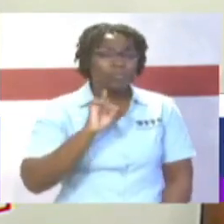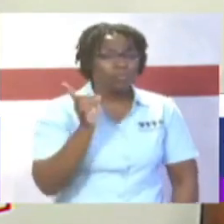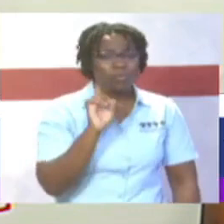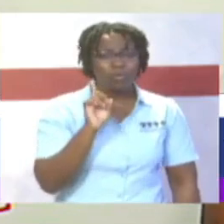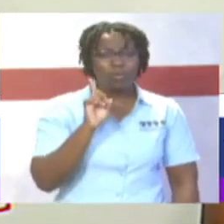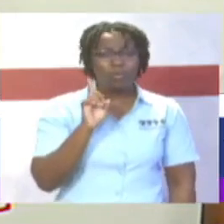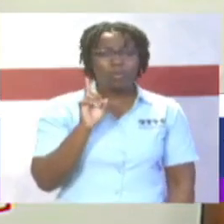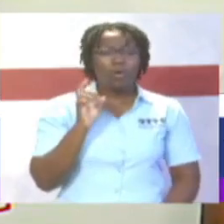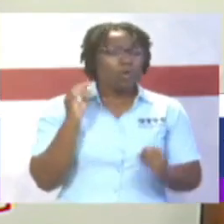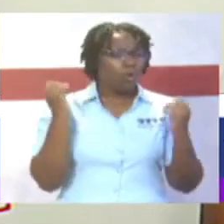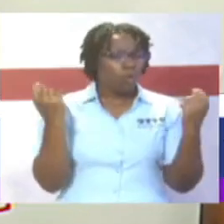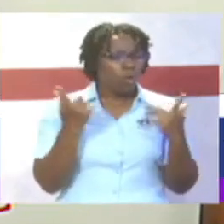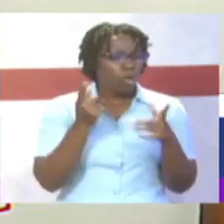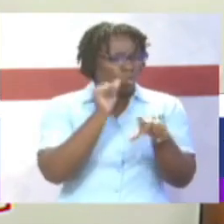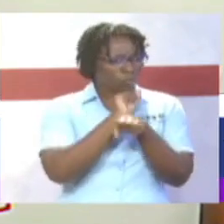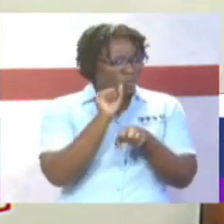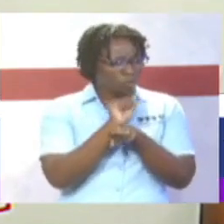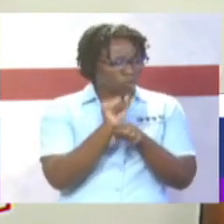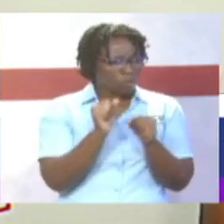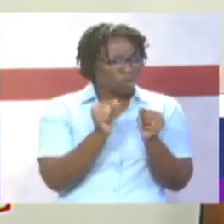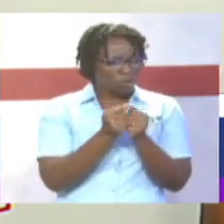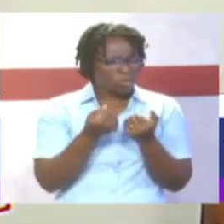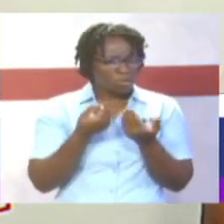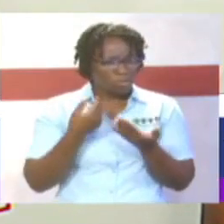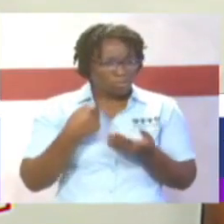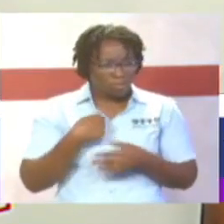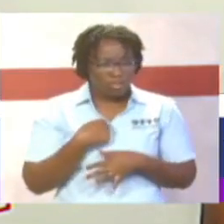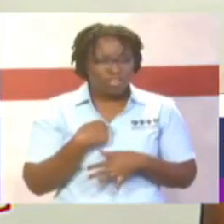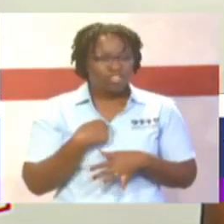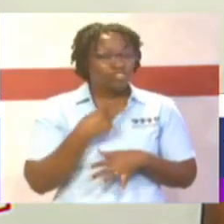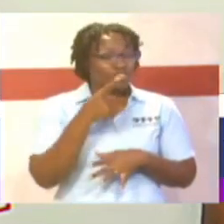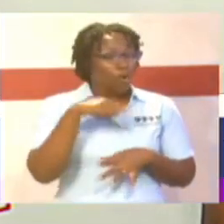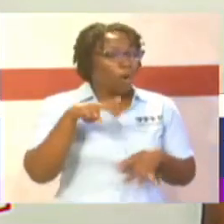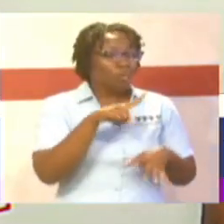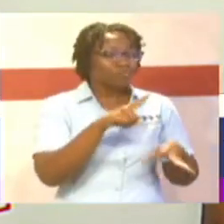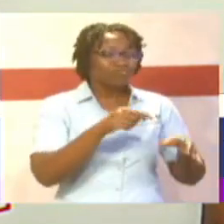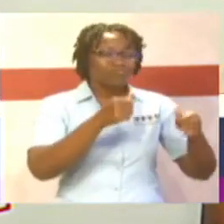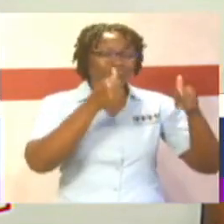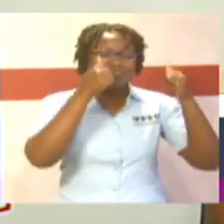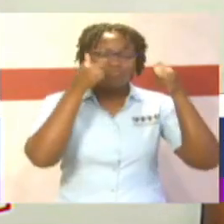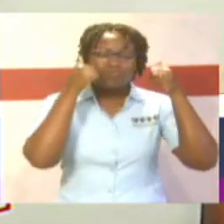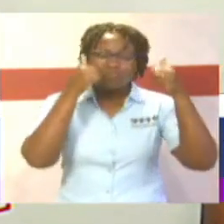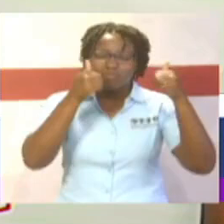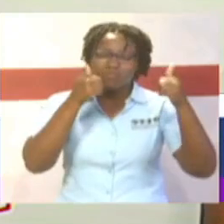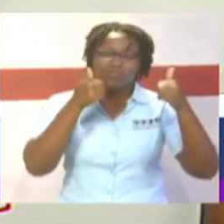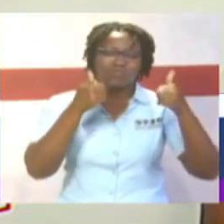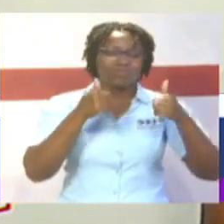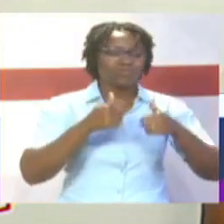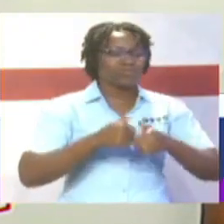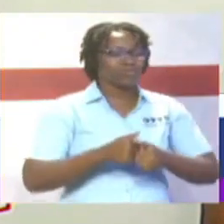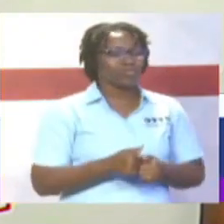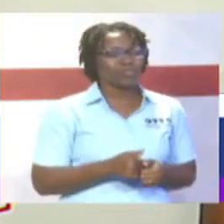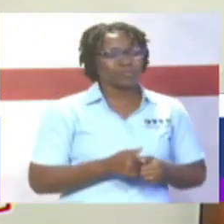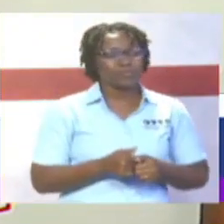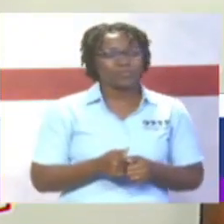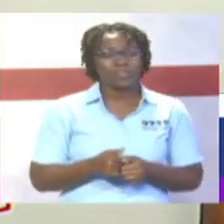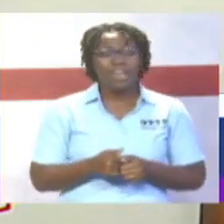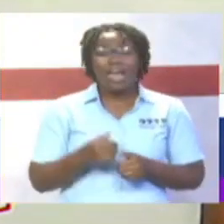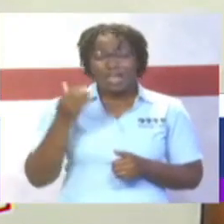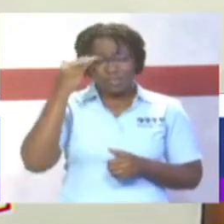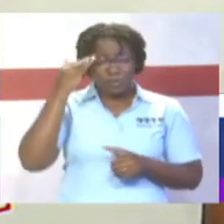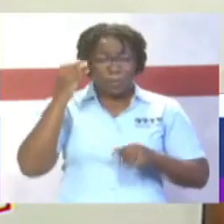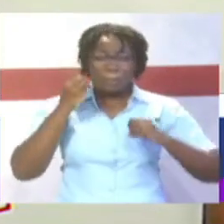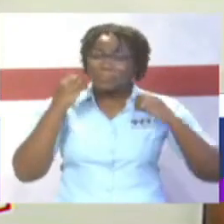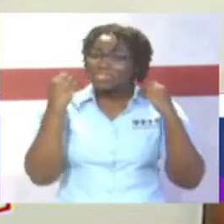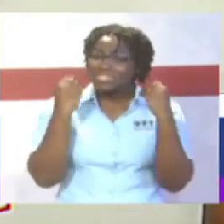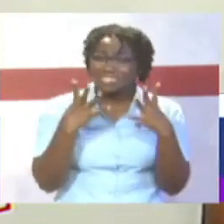all of my colleagues, you all are amazing and never forget that. I know it is a lot,